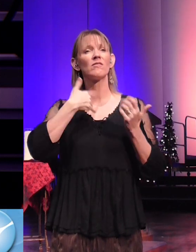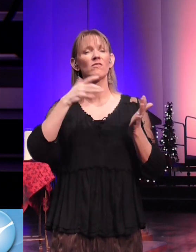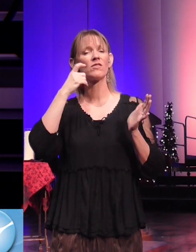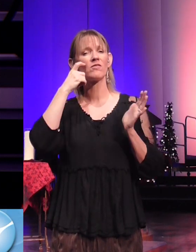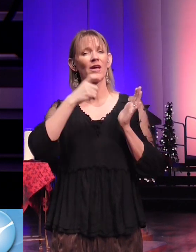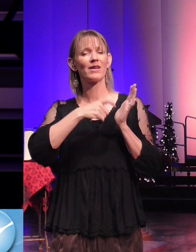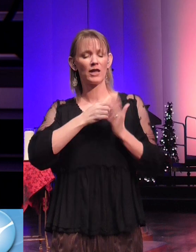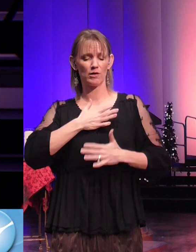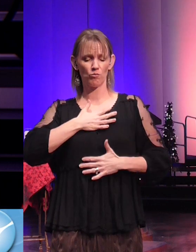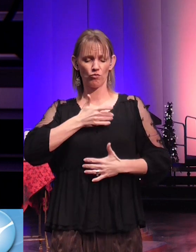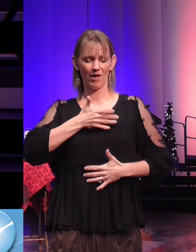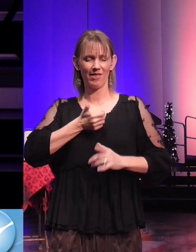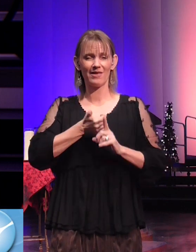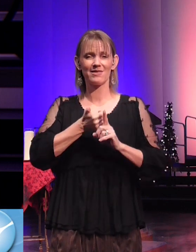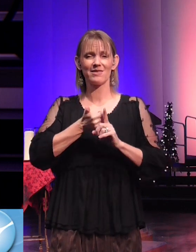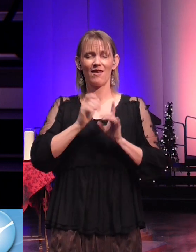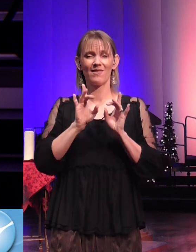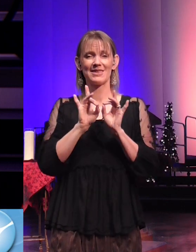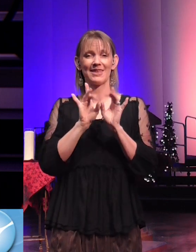is light.